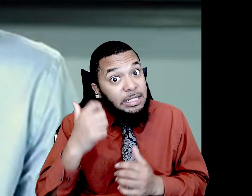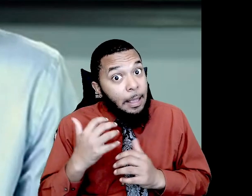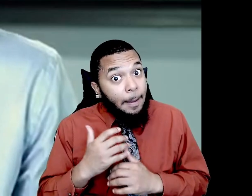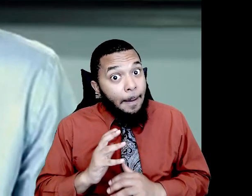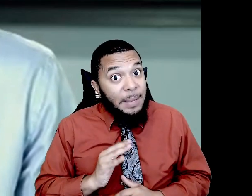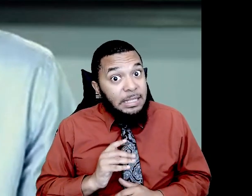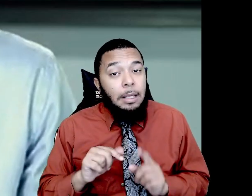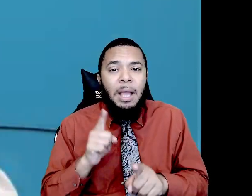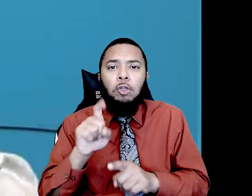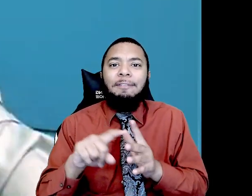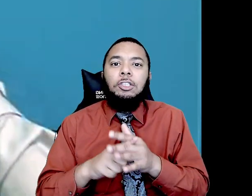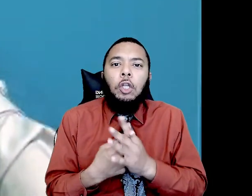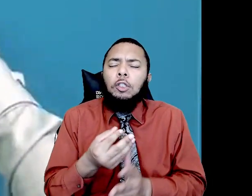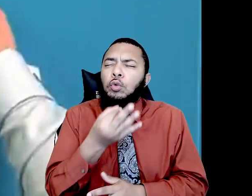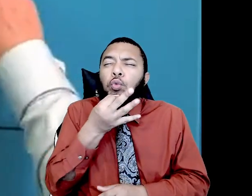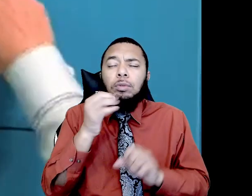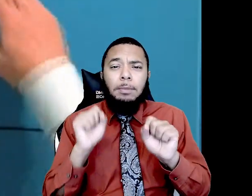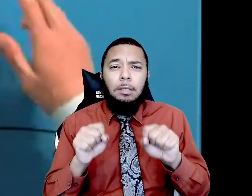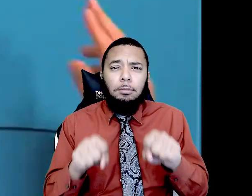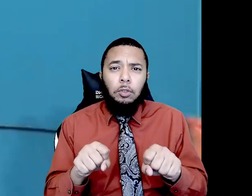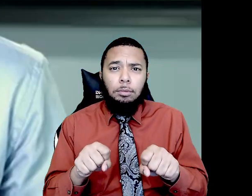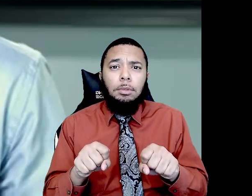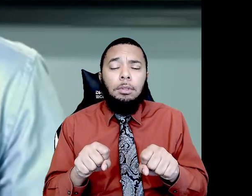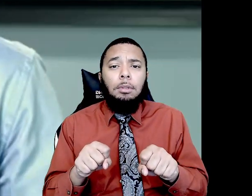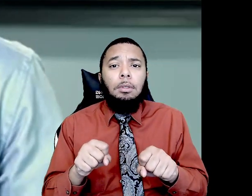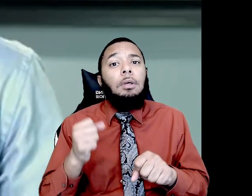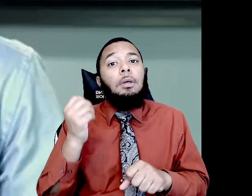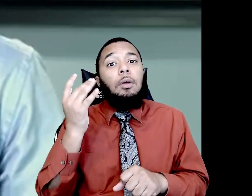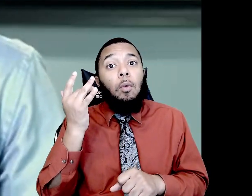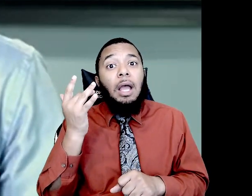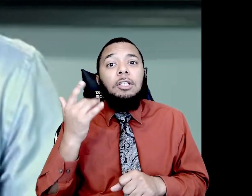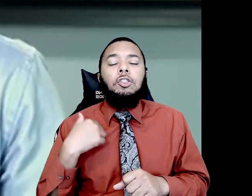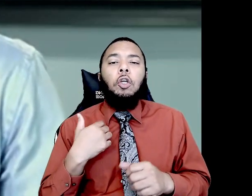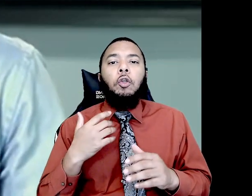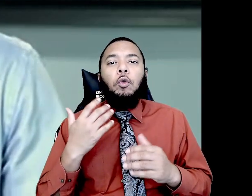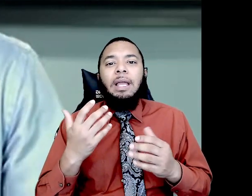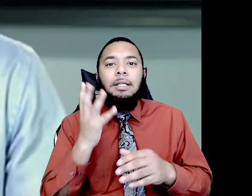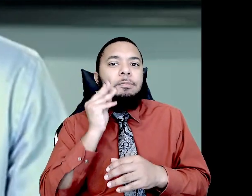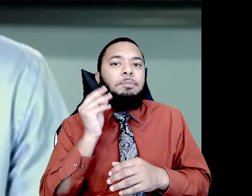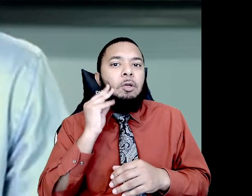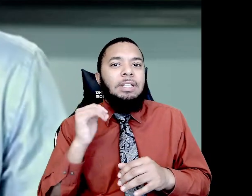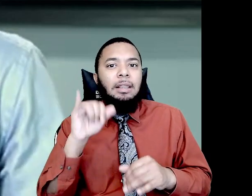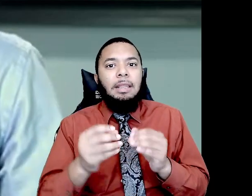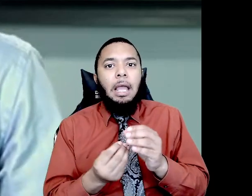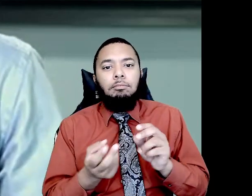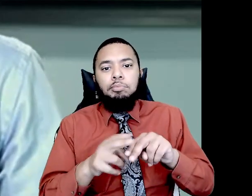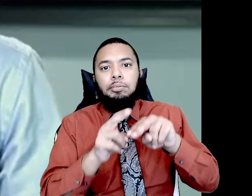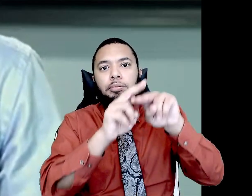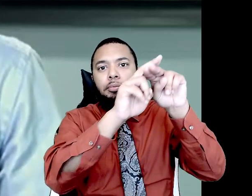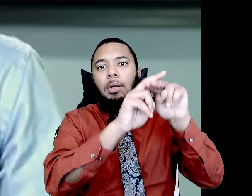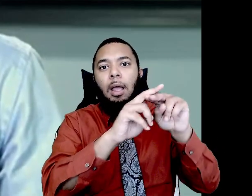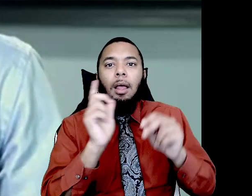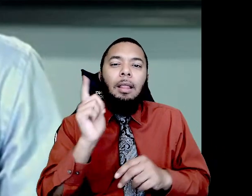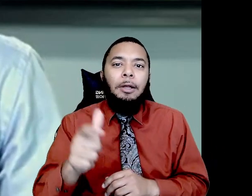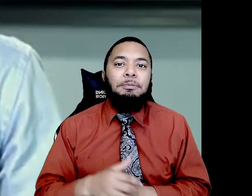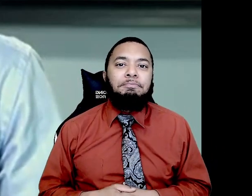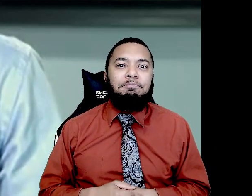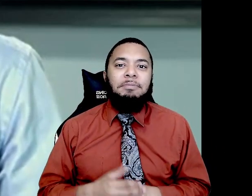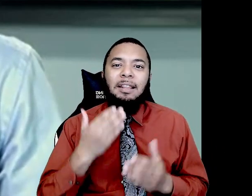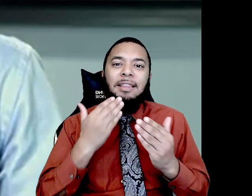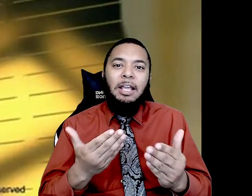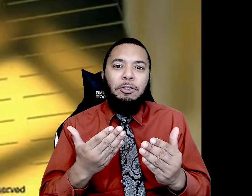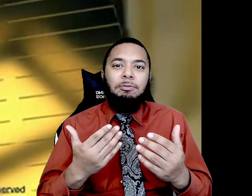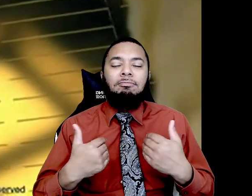as soon as you can so that you can get this growth in the long term. Thank you very much, and have a great day.